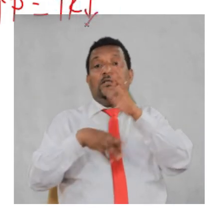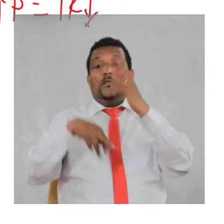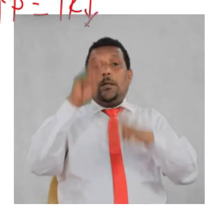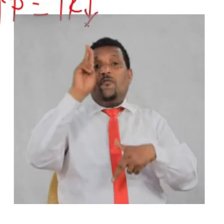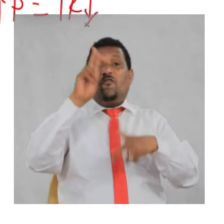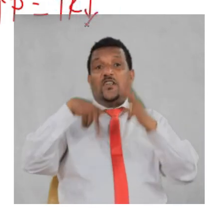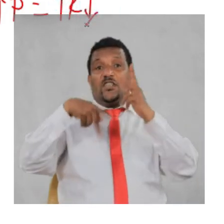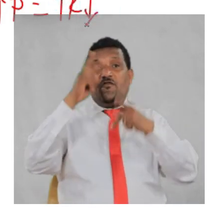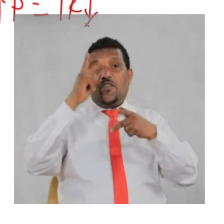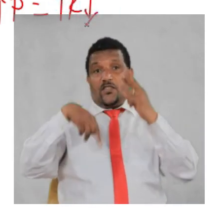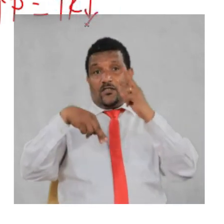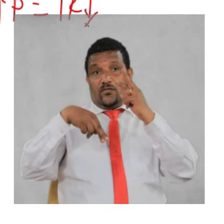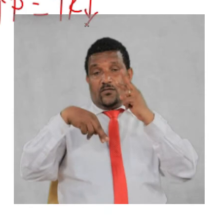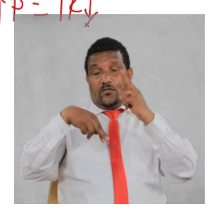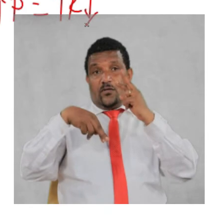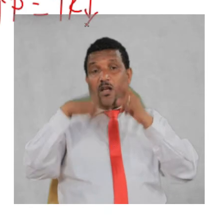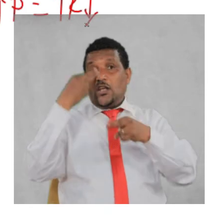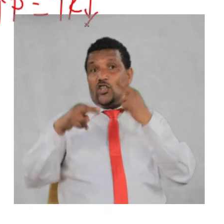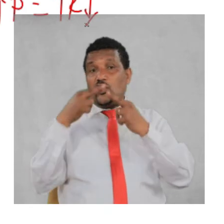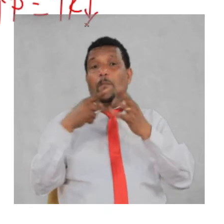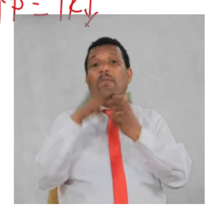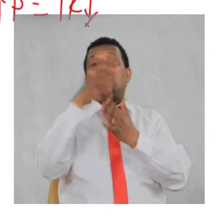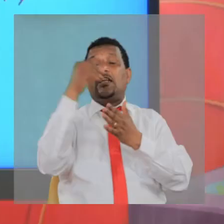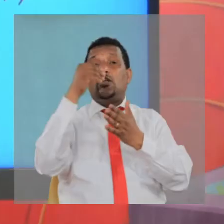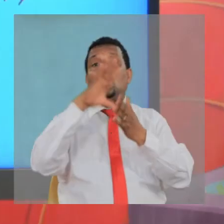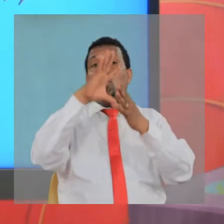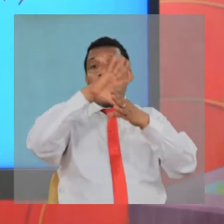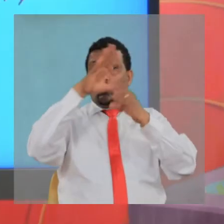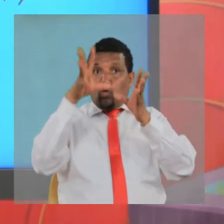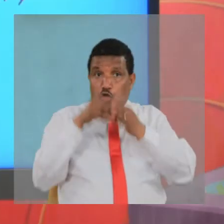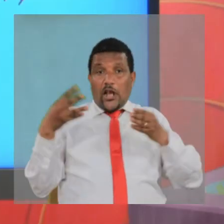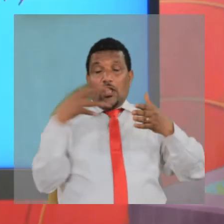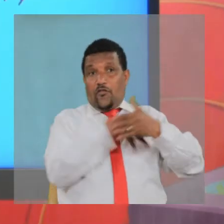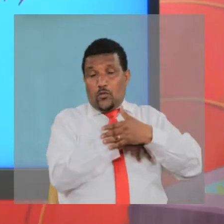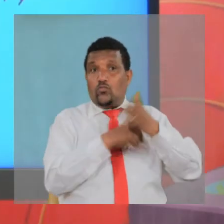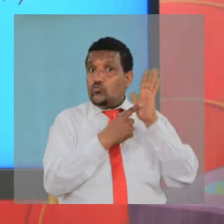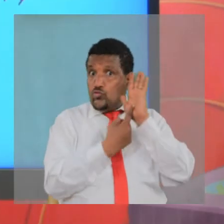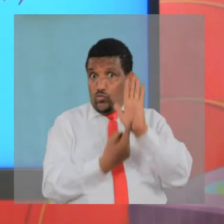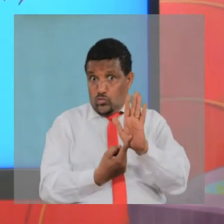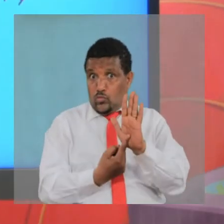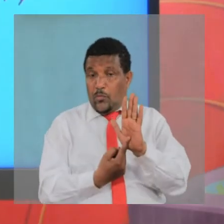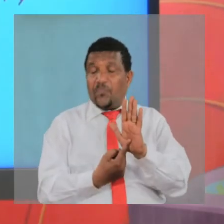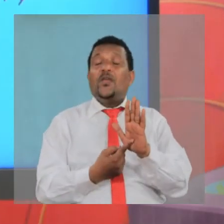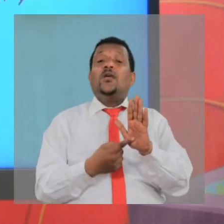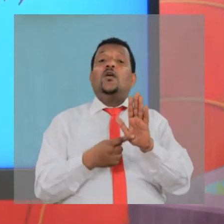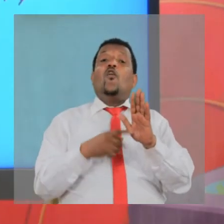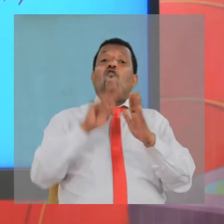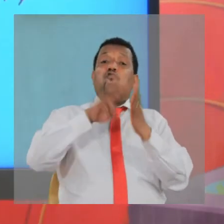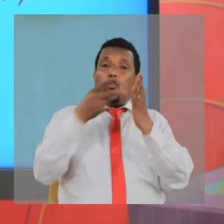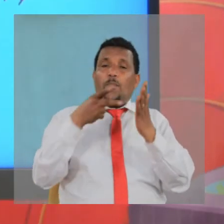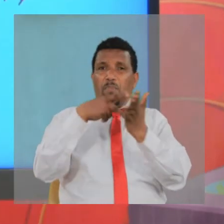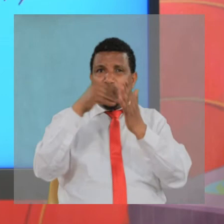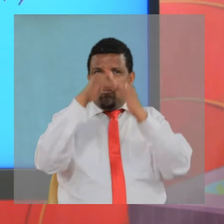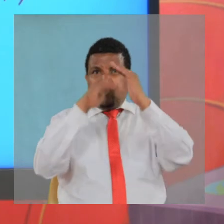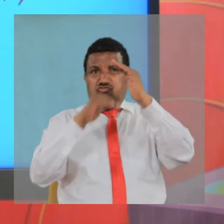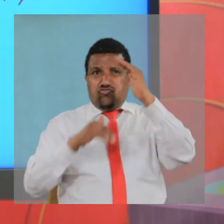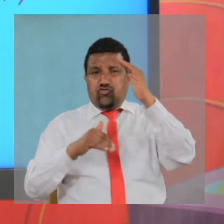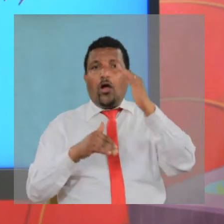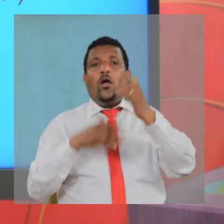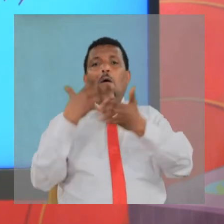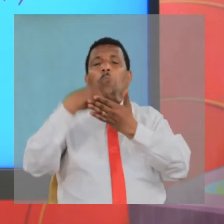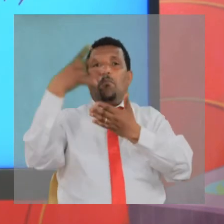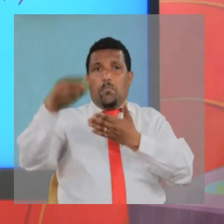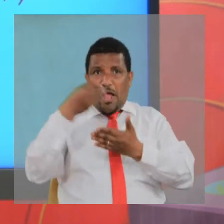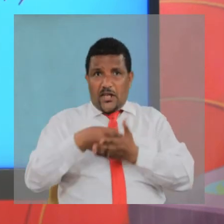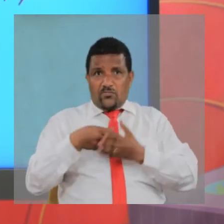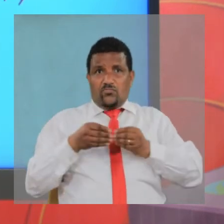and total revenue. Now let me show you when there is a fall in price if the buyer is elastic. If the